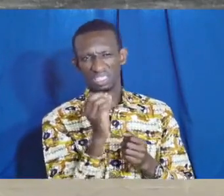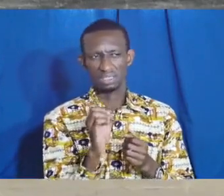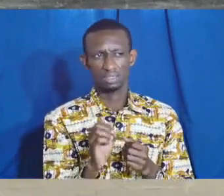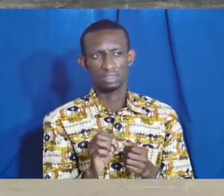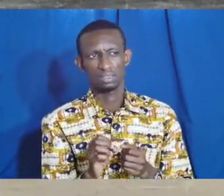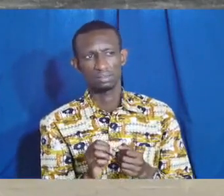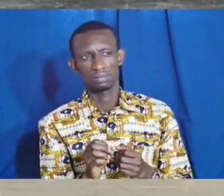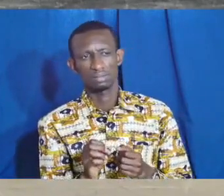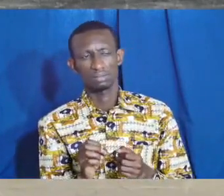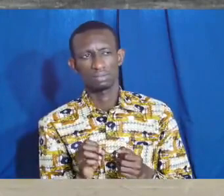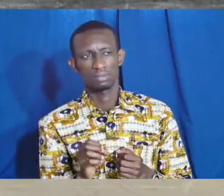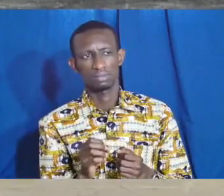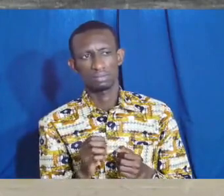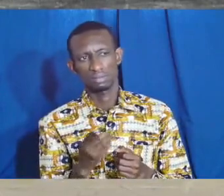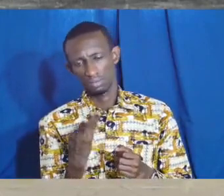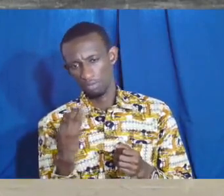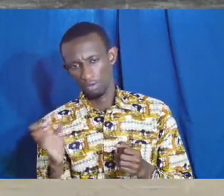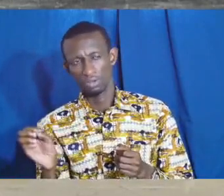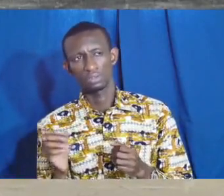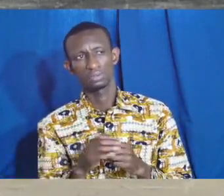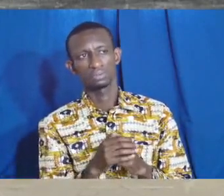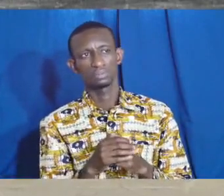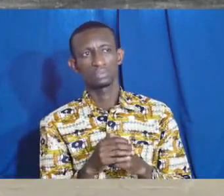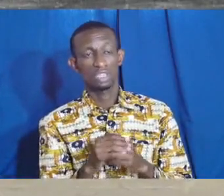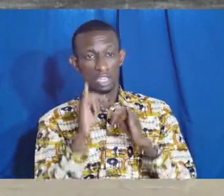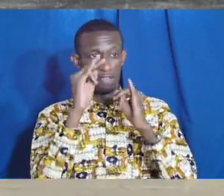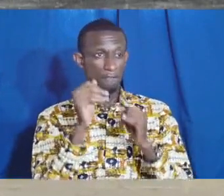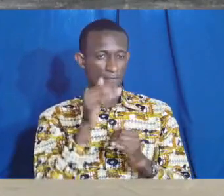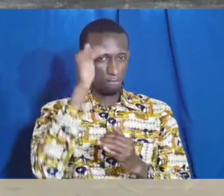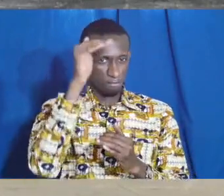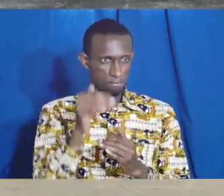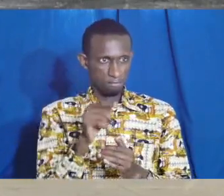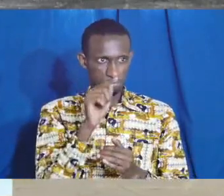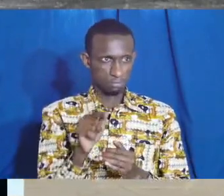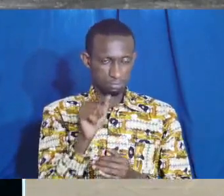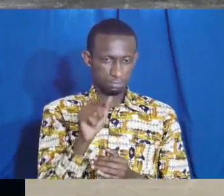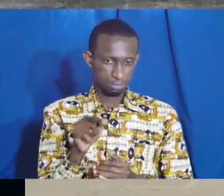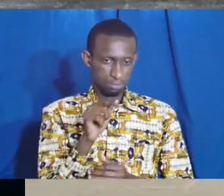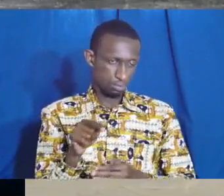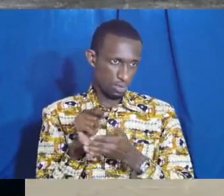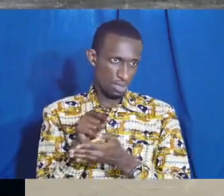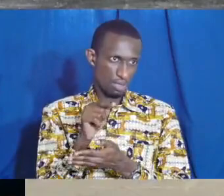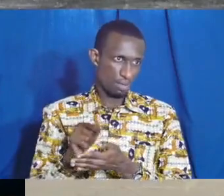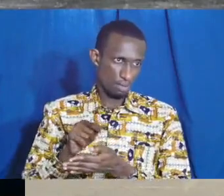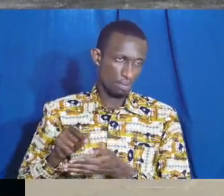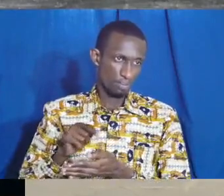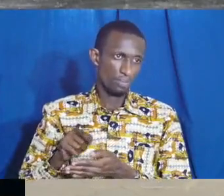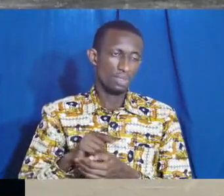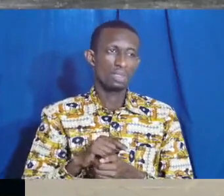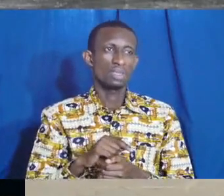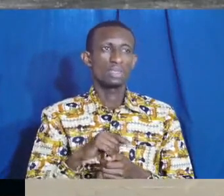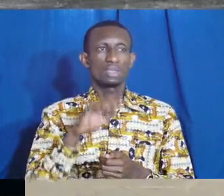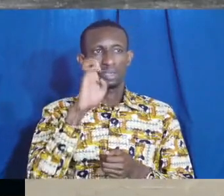is 30 up to 40. When it comes to here, the enzyme catalyzed reaction